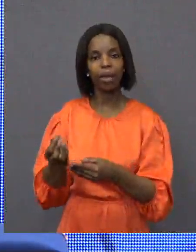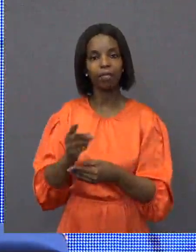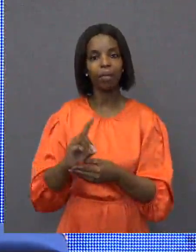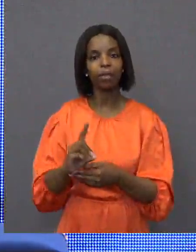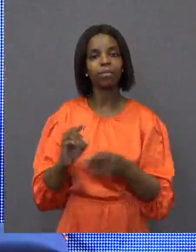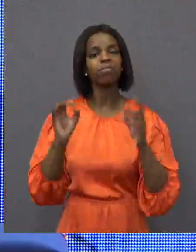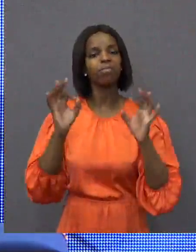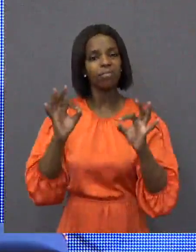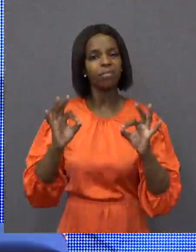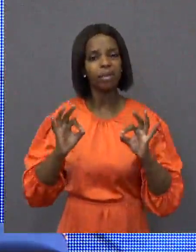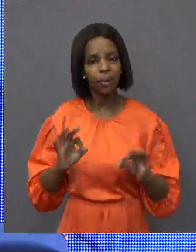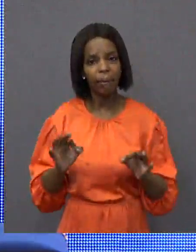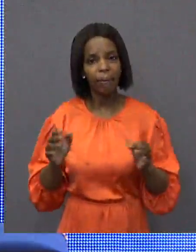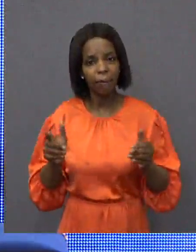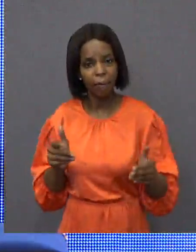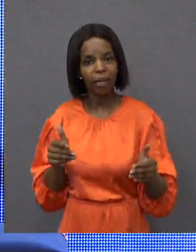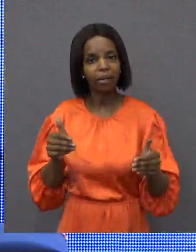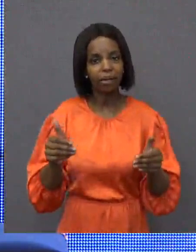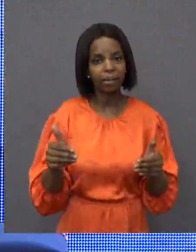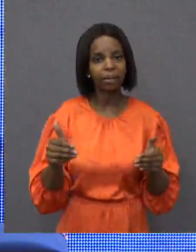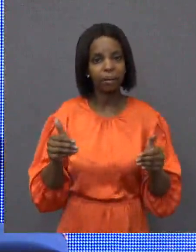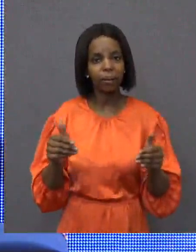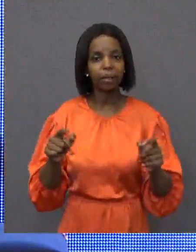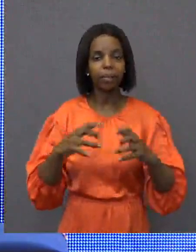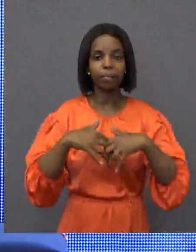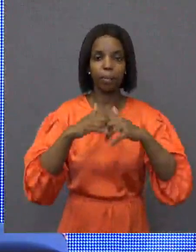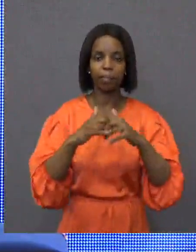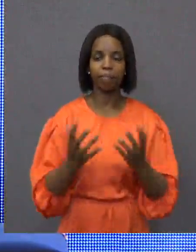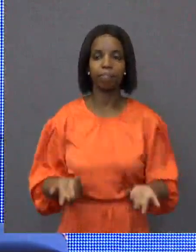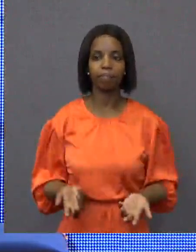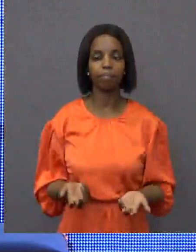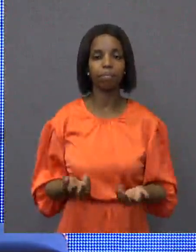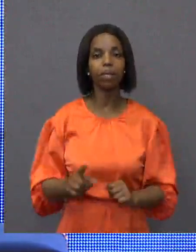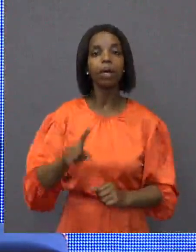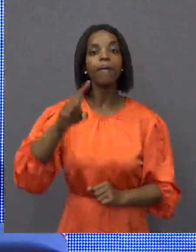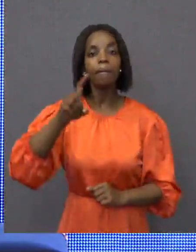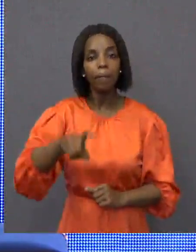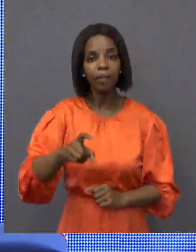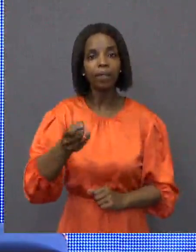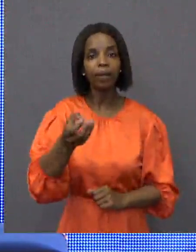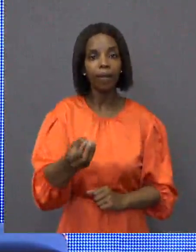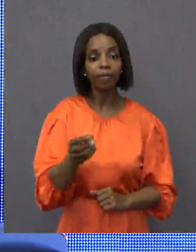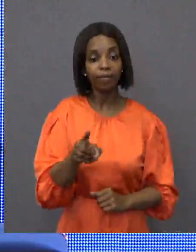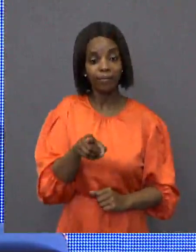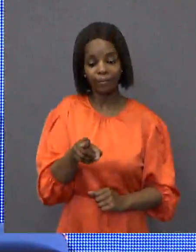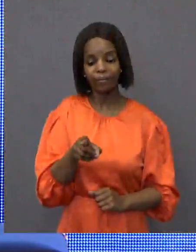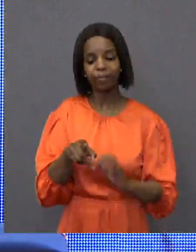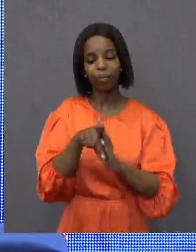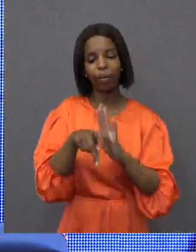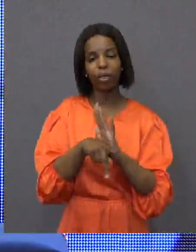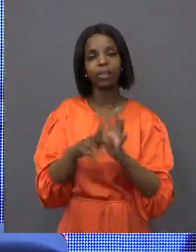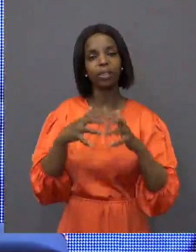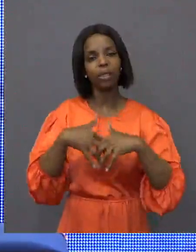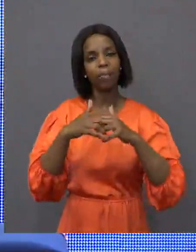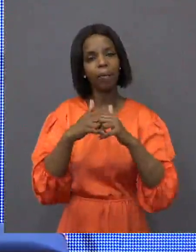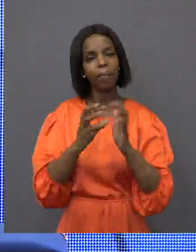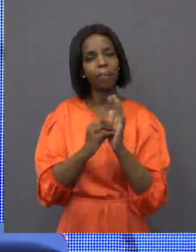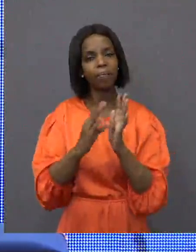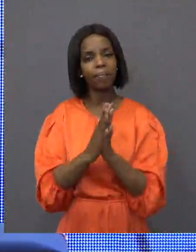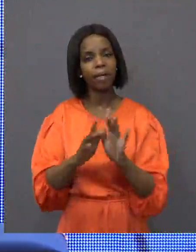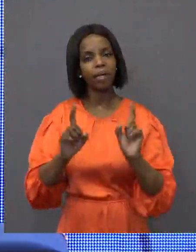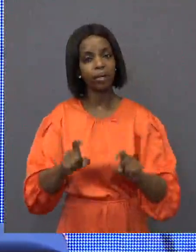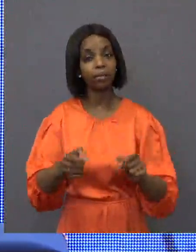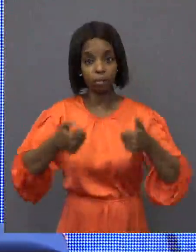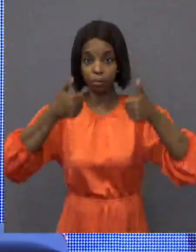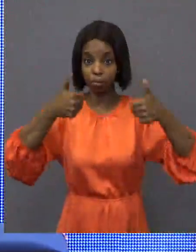place. It might be basic. You might have a 1-page risk management policy in place, but that's a good start, and that could